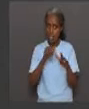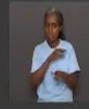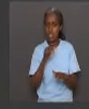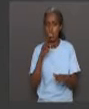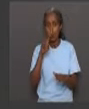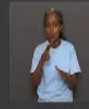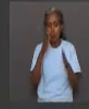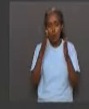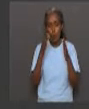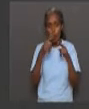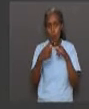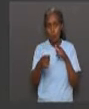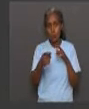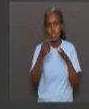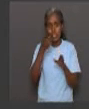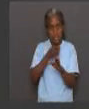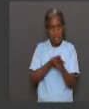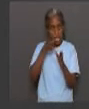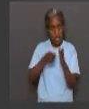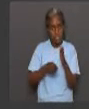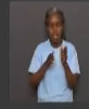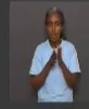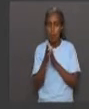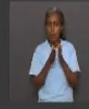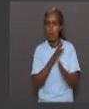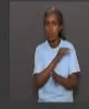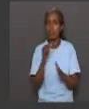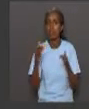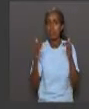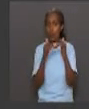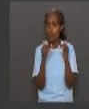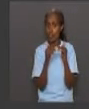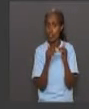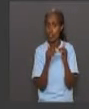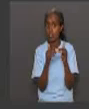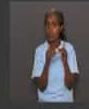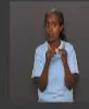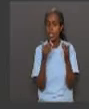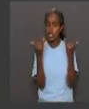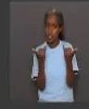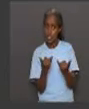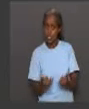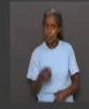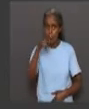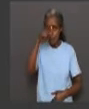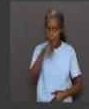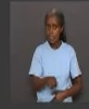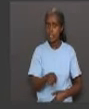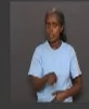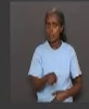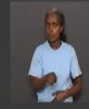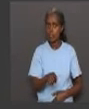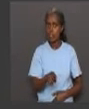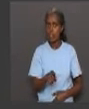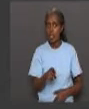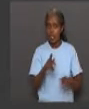opposite sides parallel and congruent, the shape must logically be